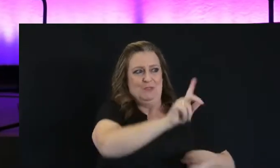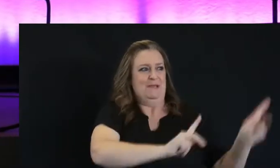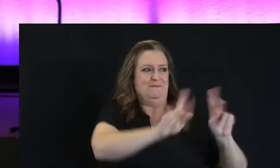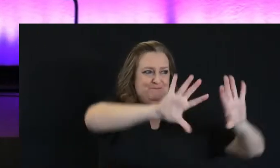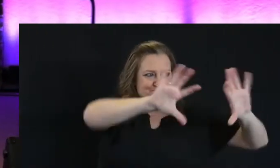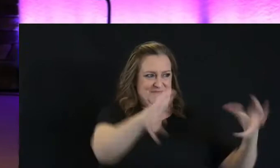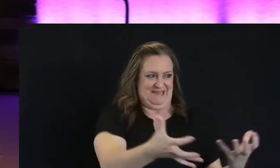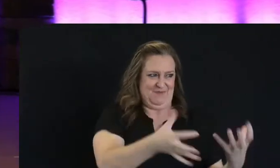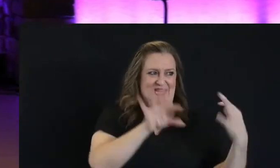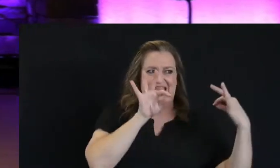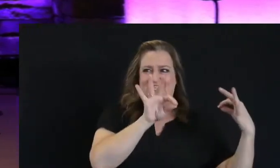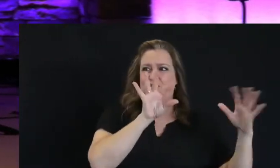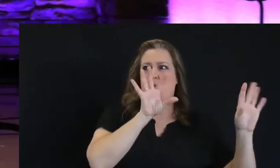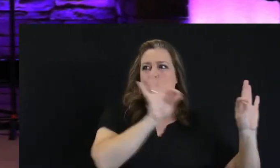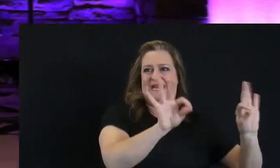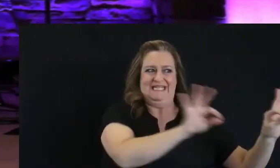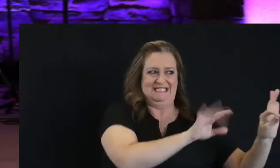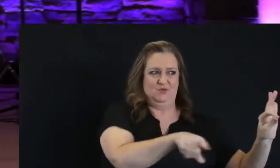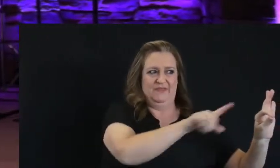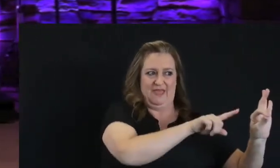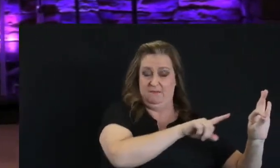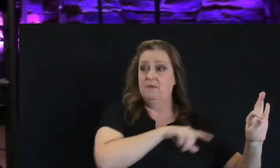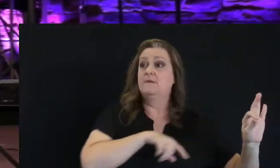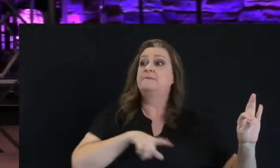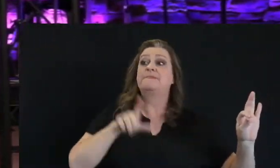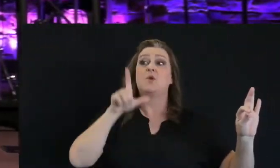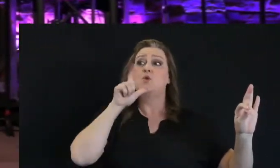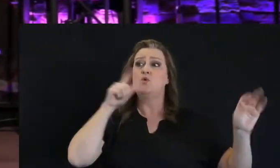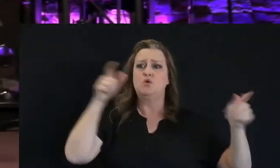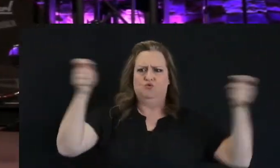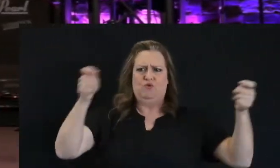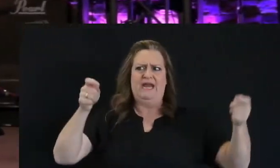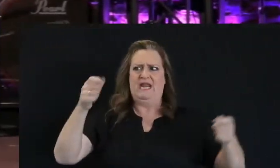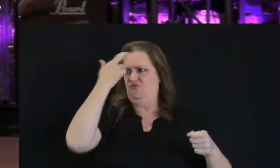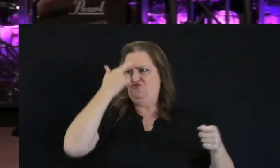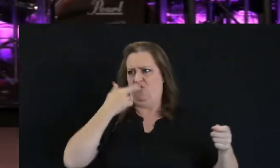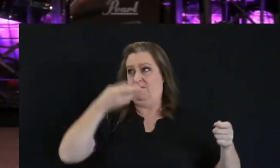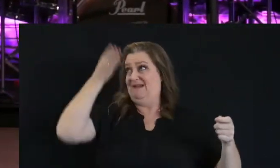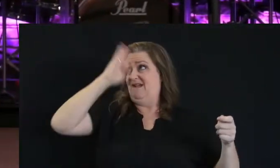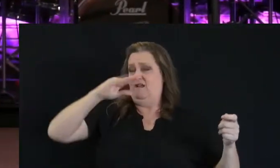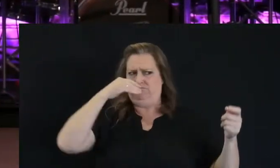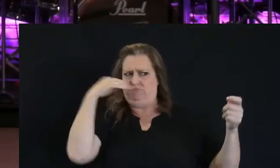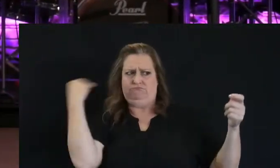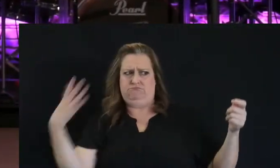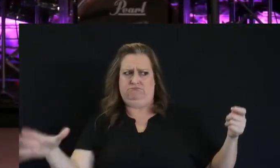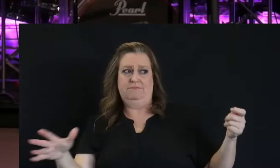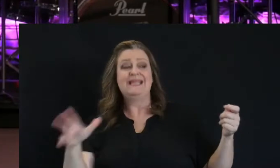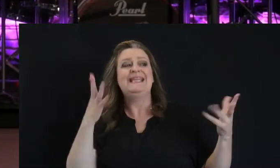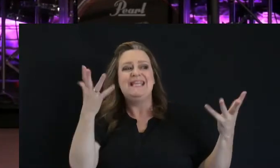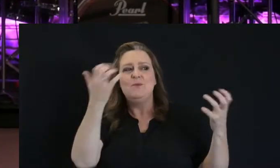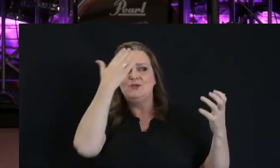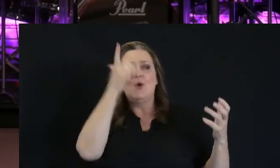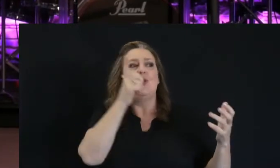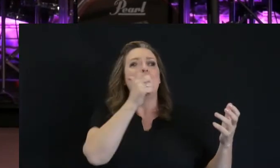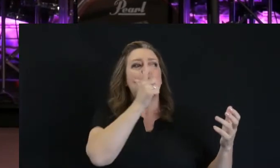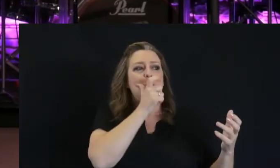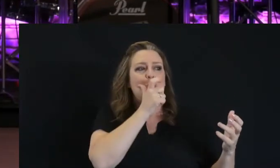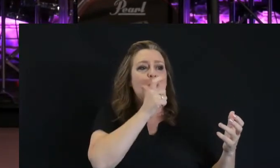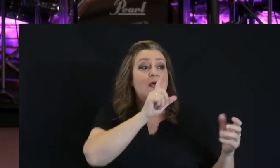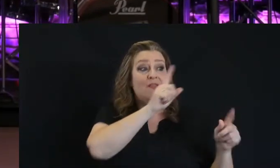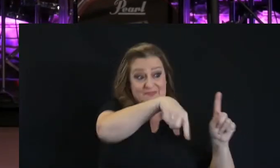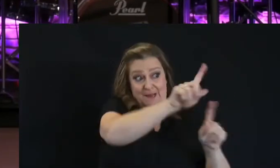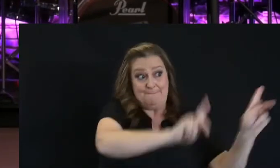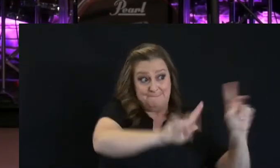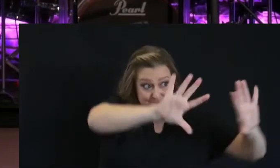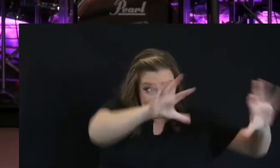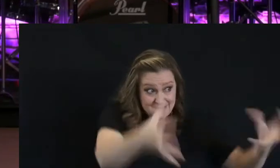Nowhere does Paul write or is concerned about who's reigning in Rome. He wants to know who's reigning in the hearts of the Thessalonians. And when he gets that